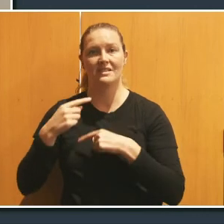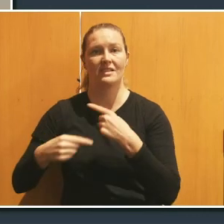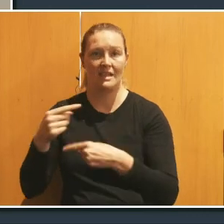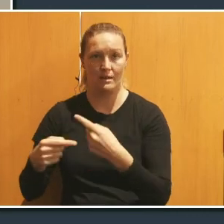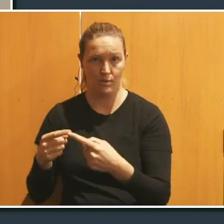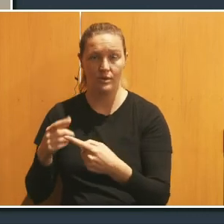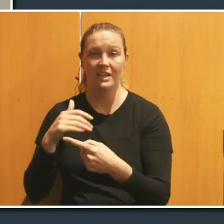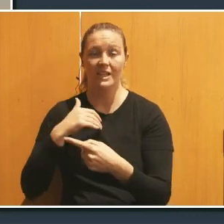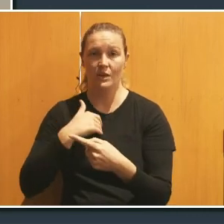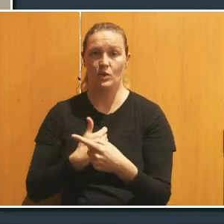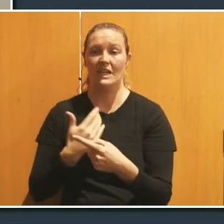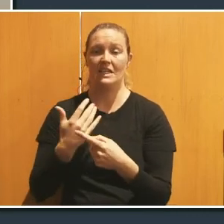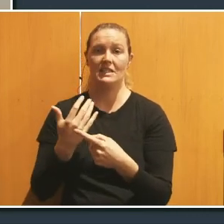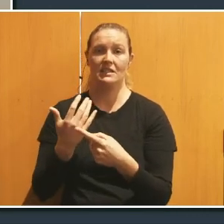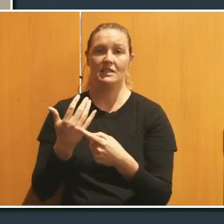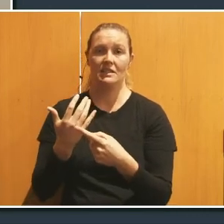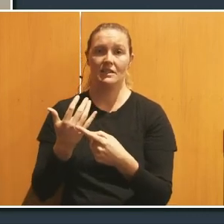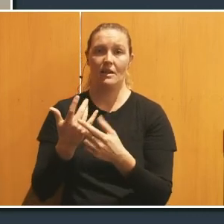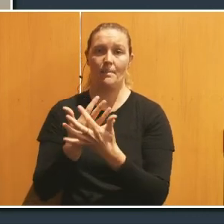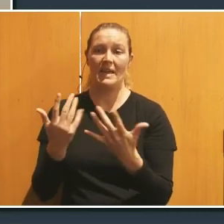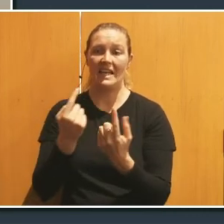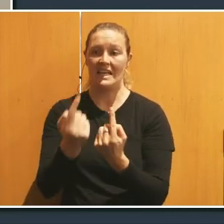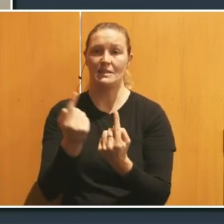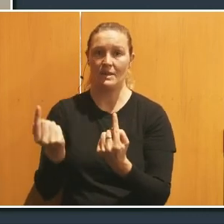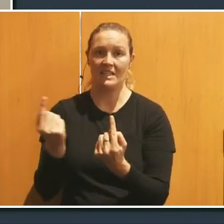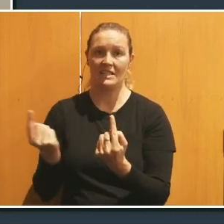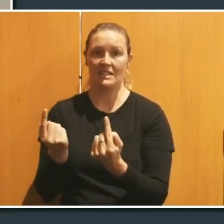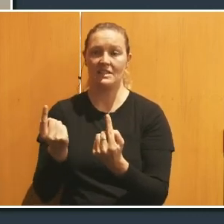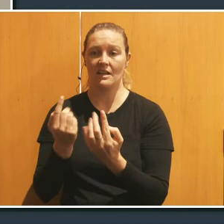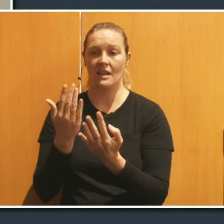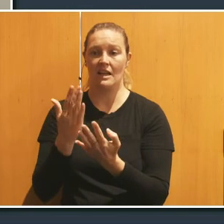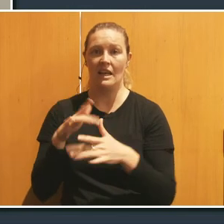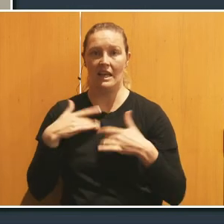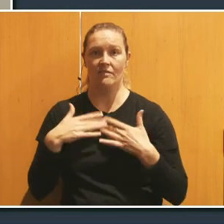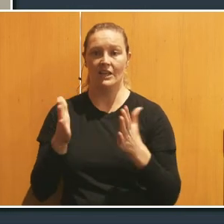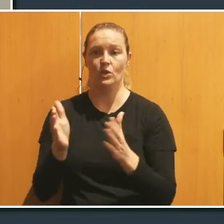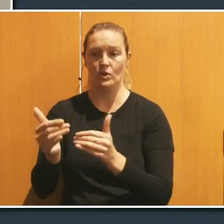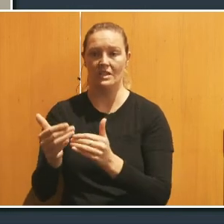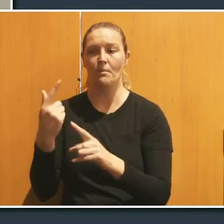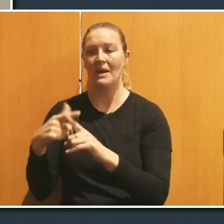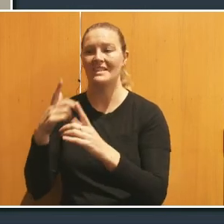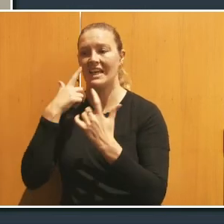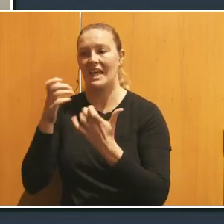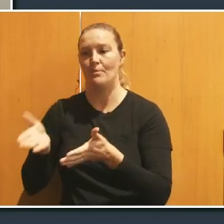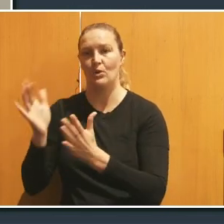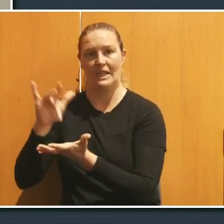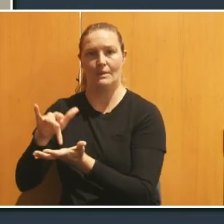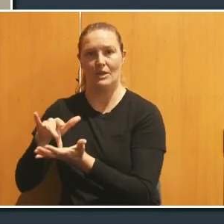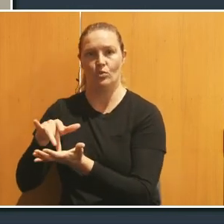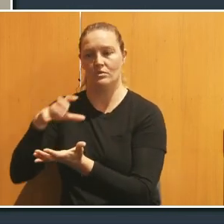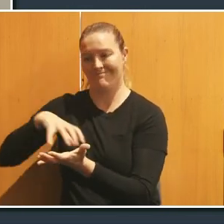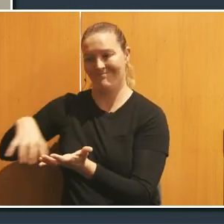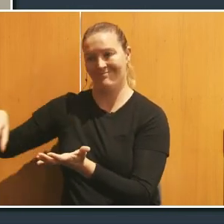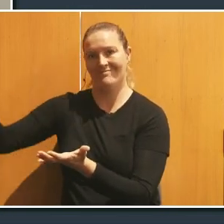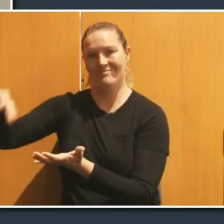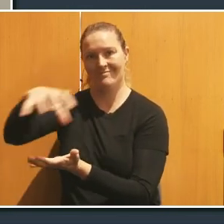need a number of independent living units, usually surrounding a care building in the middle. So our submission